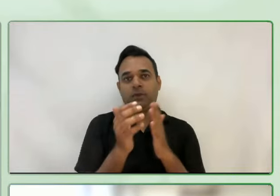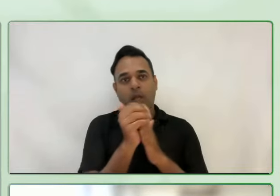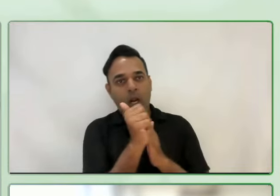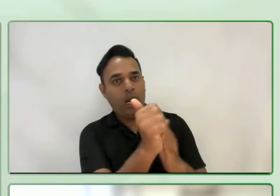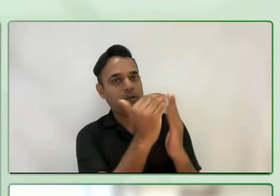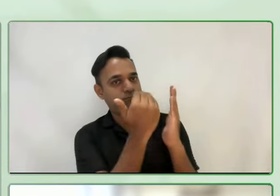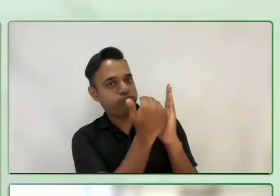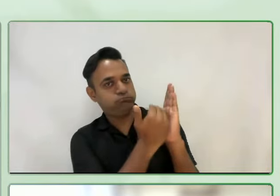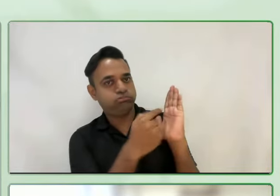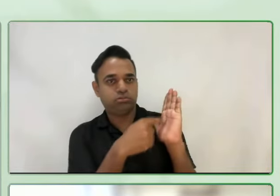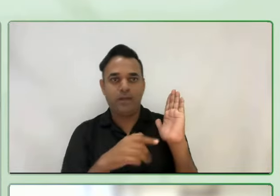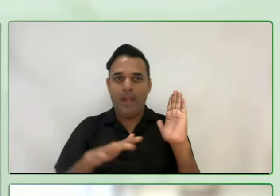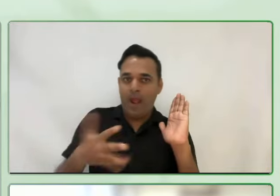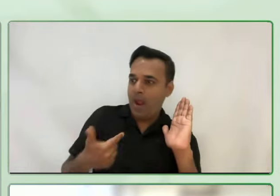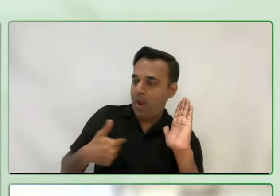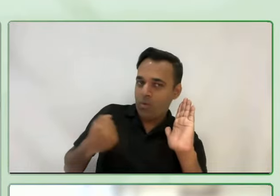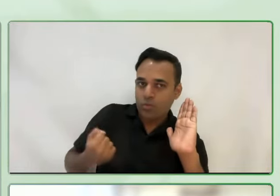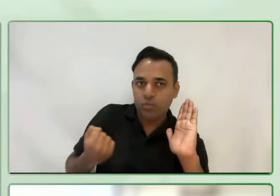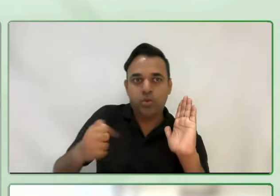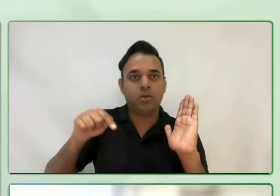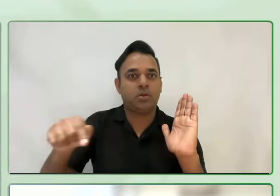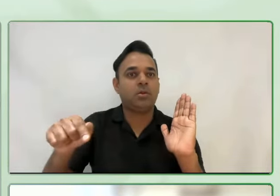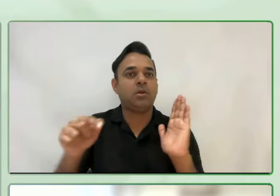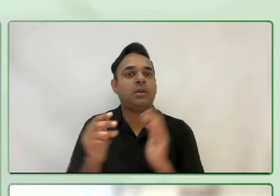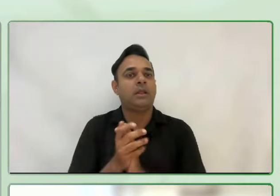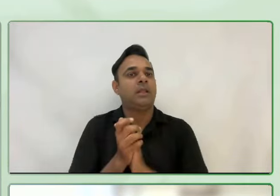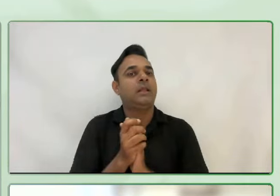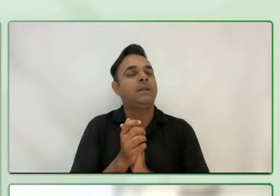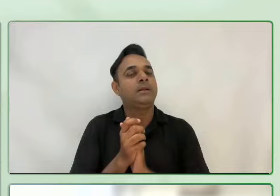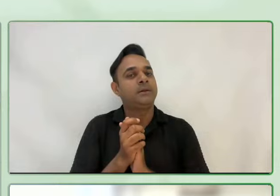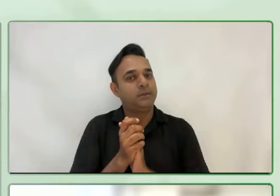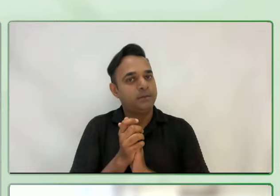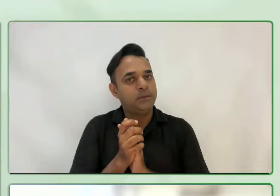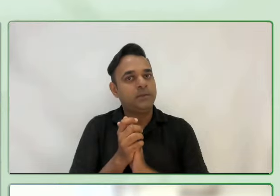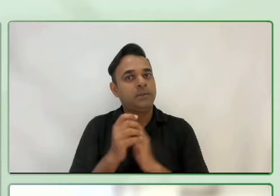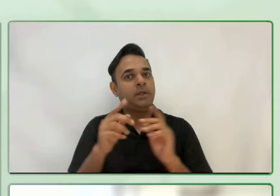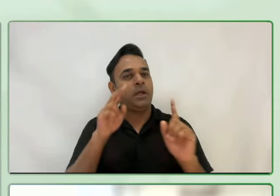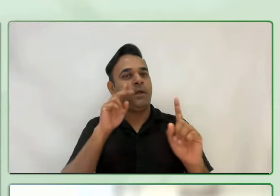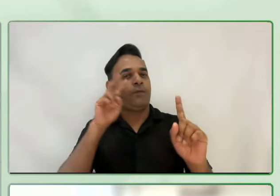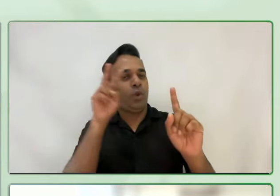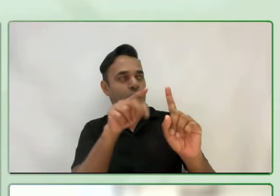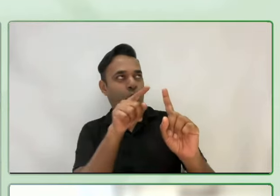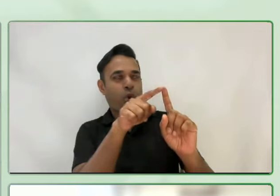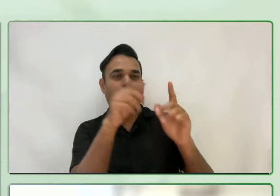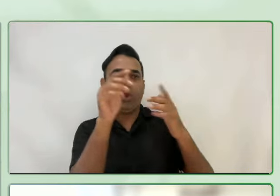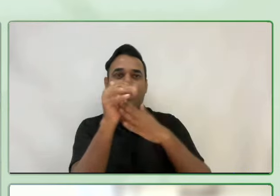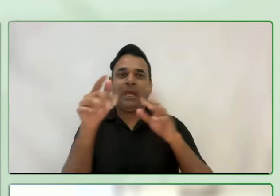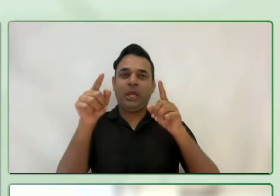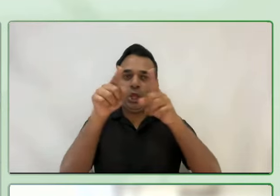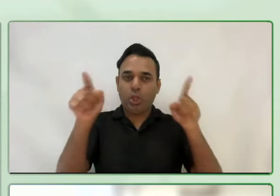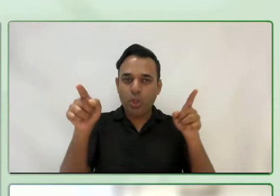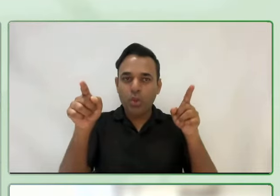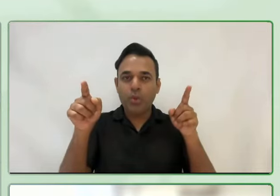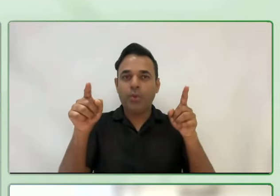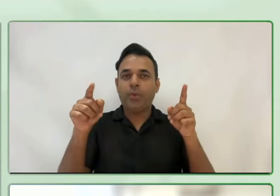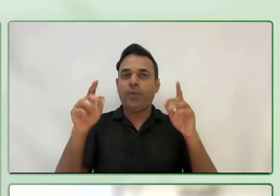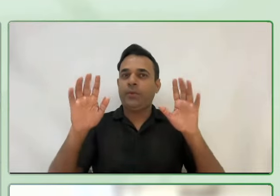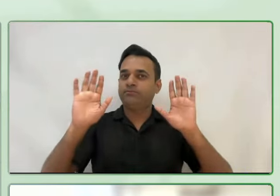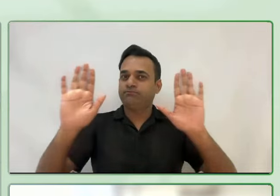because you've mentioned your CHRO as a key ally for you. That actually, human resources in most